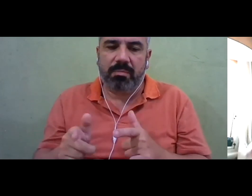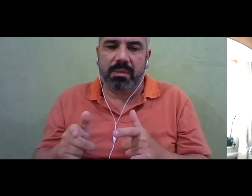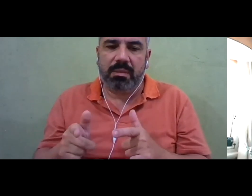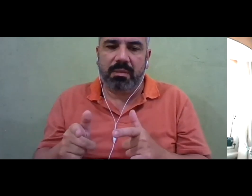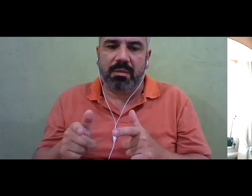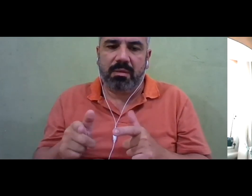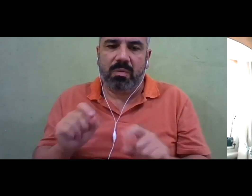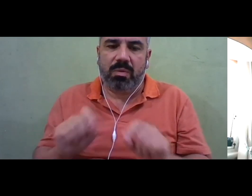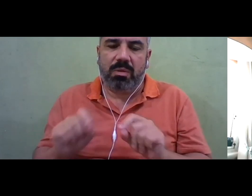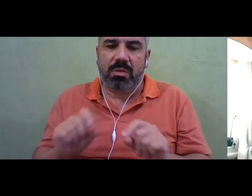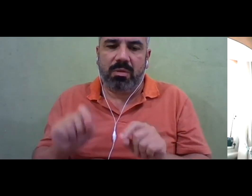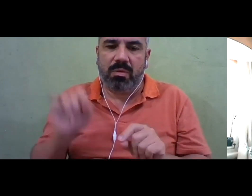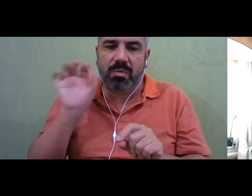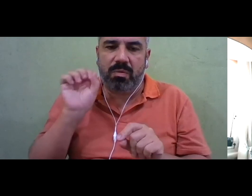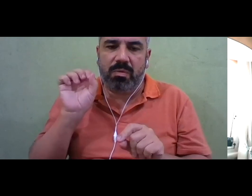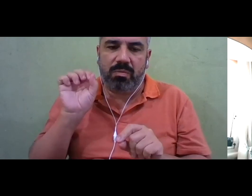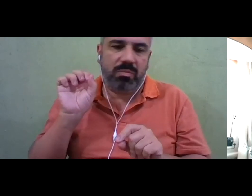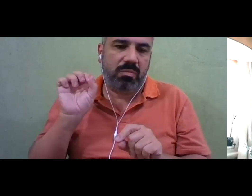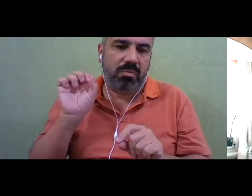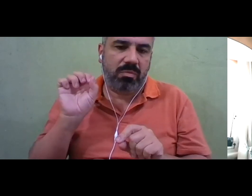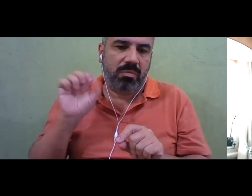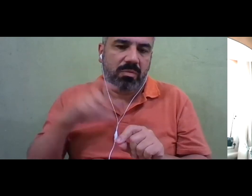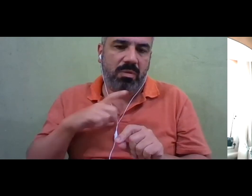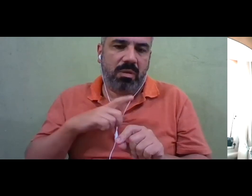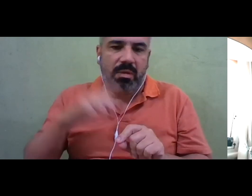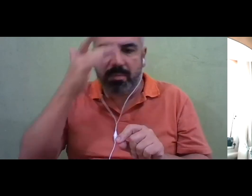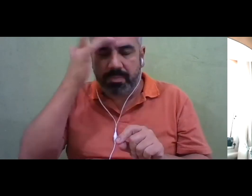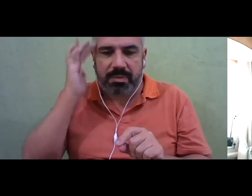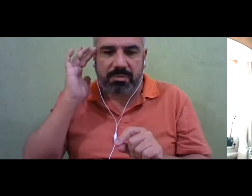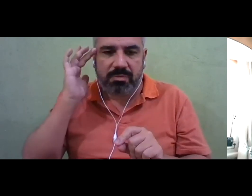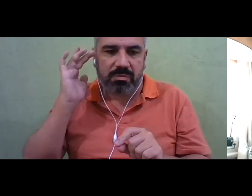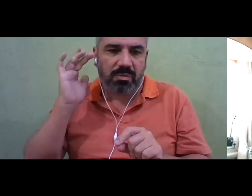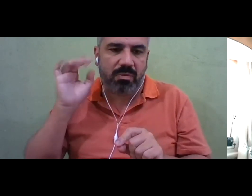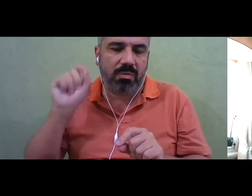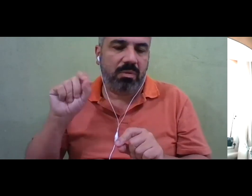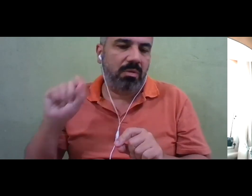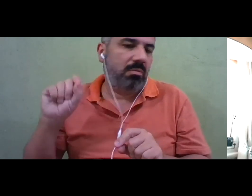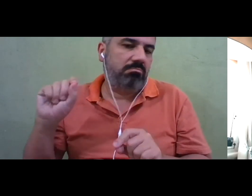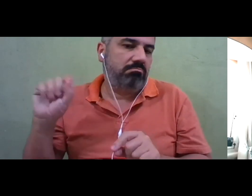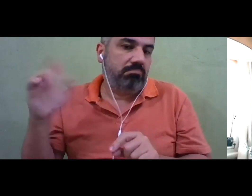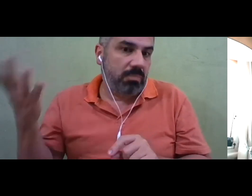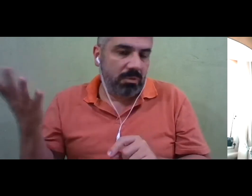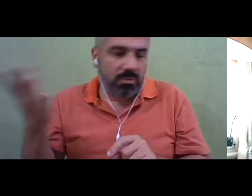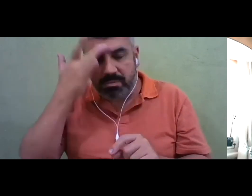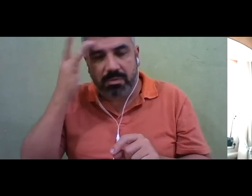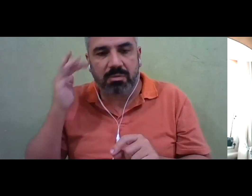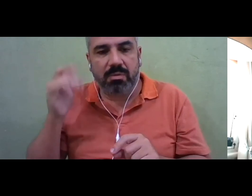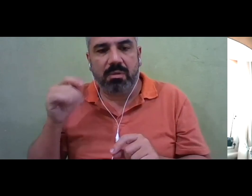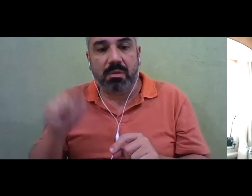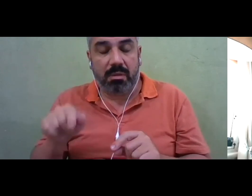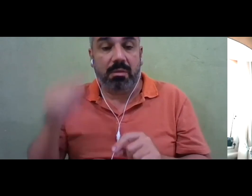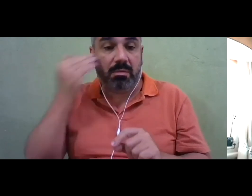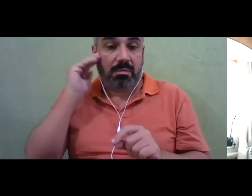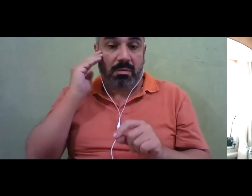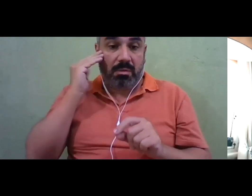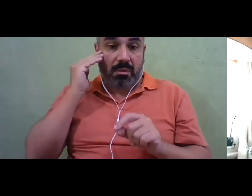they'll tell you what the problem is if you listen carefully. Now, history is the same. You can't, in some way,